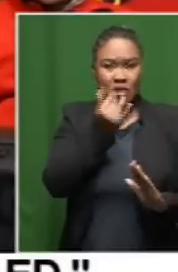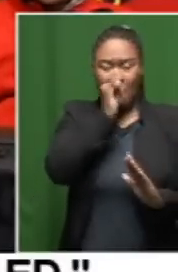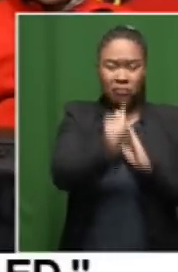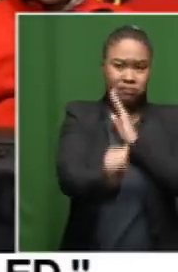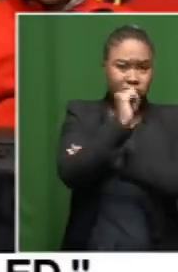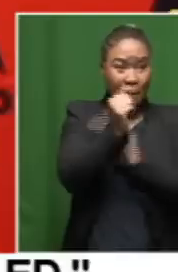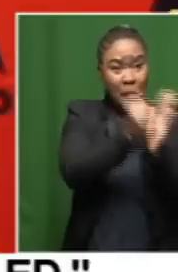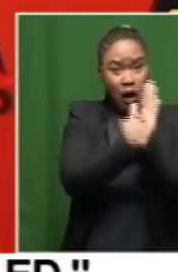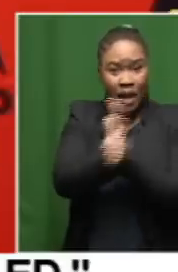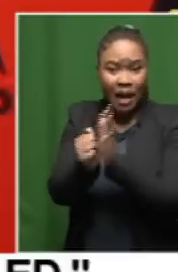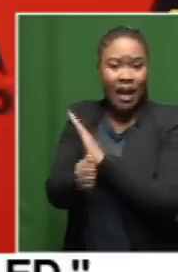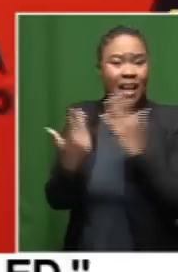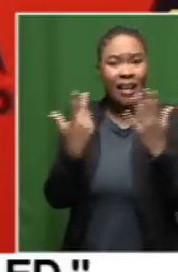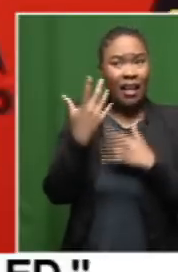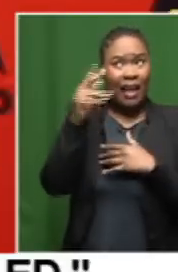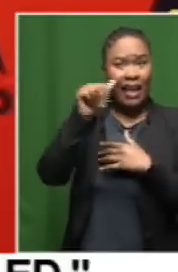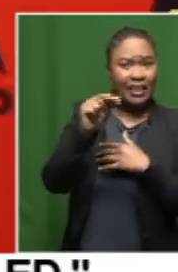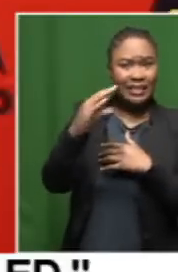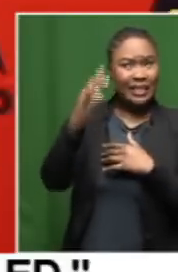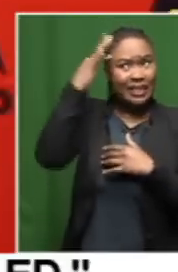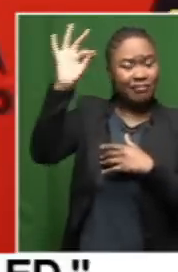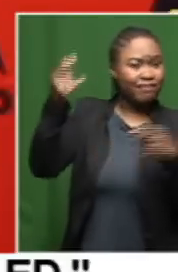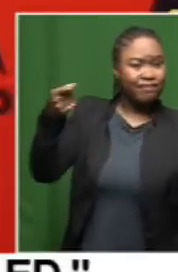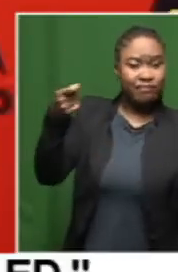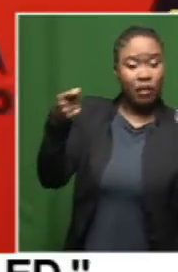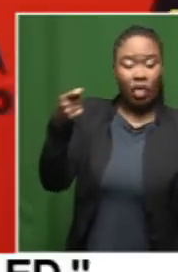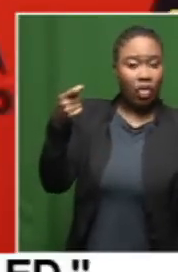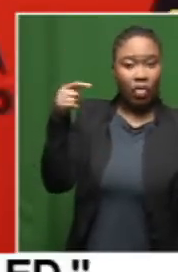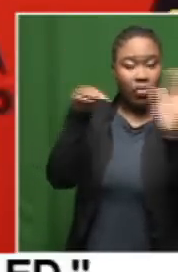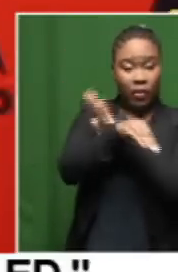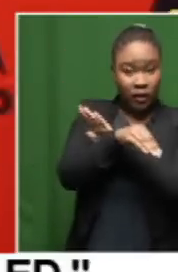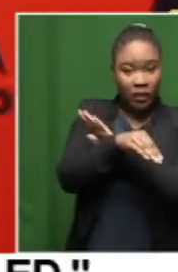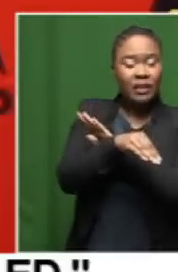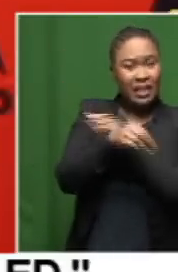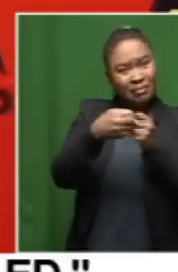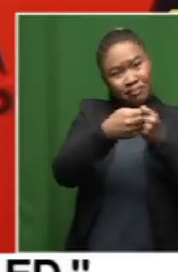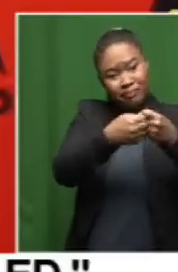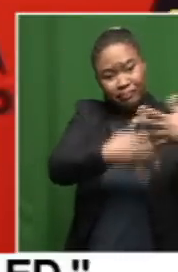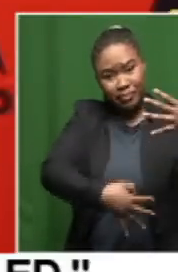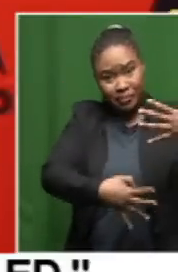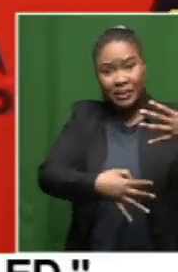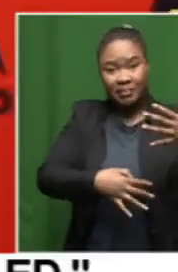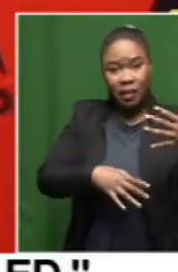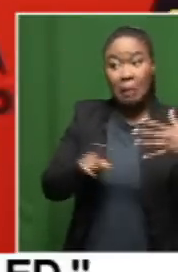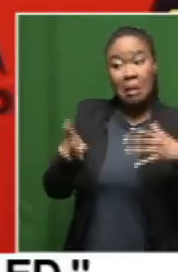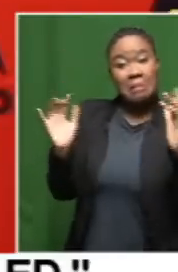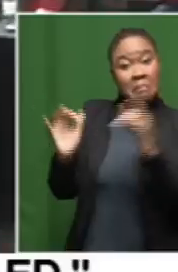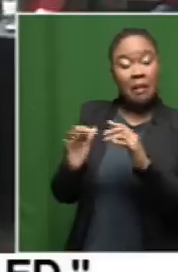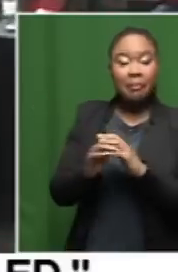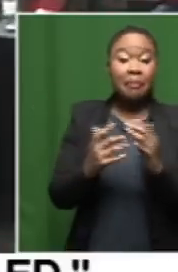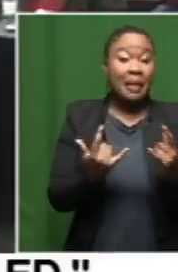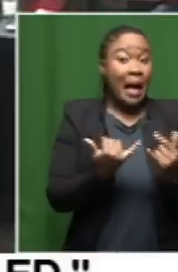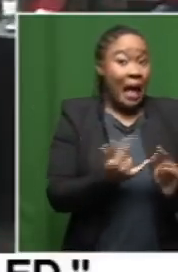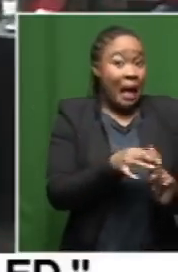murder, a failing state capacity and institutions, among many ills. Well, joining us now, SACP General